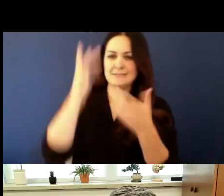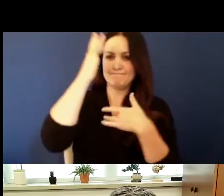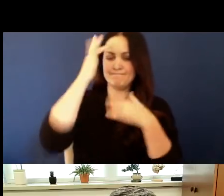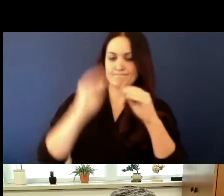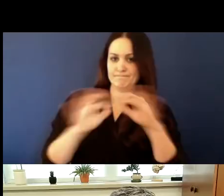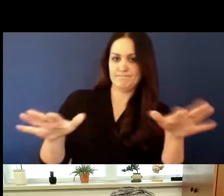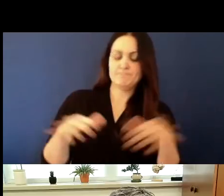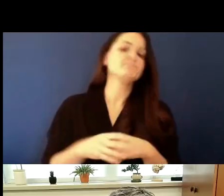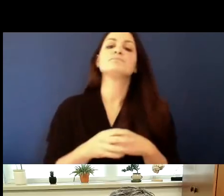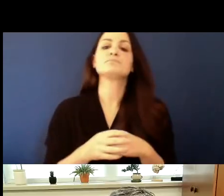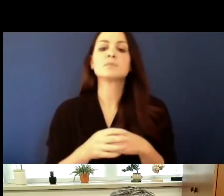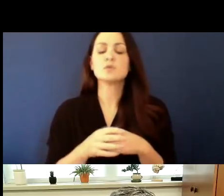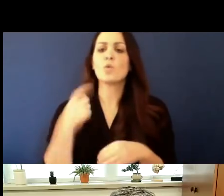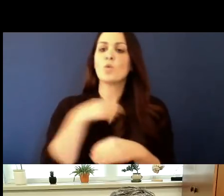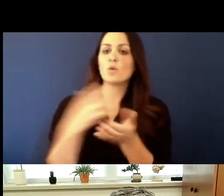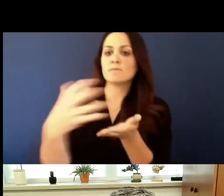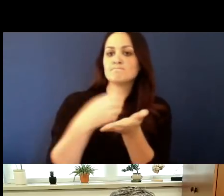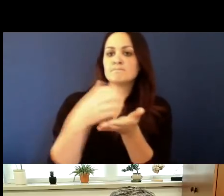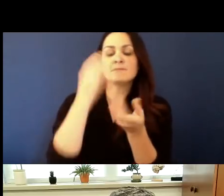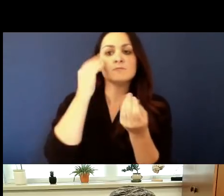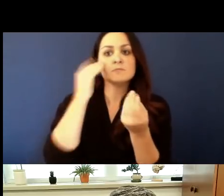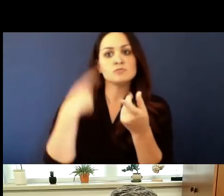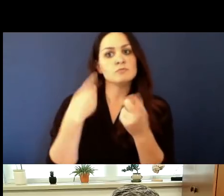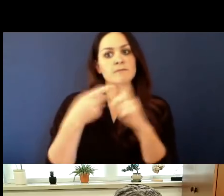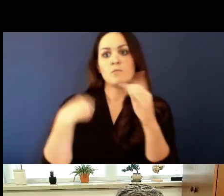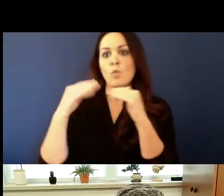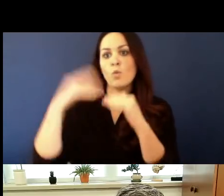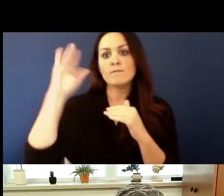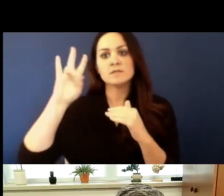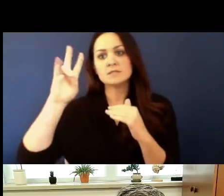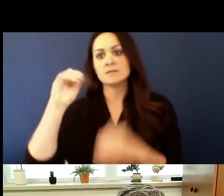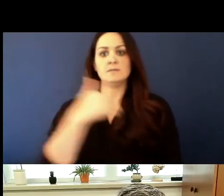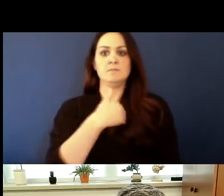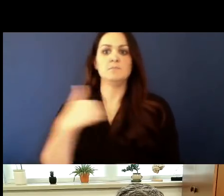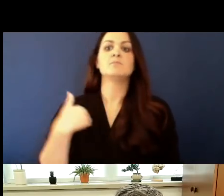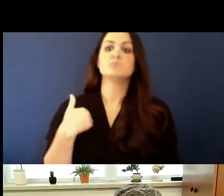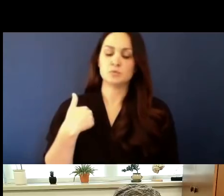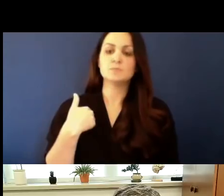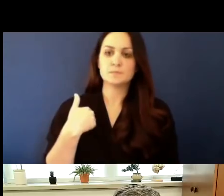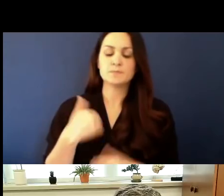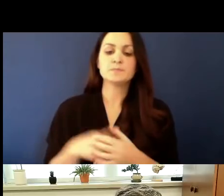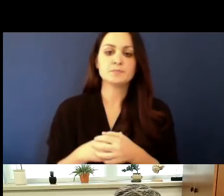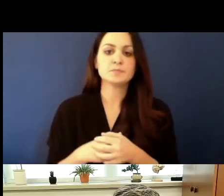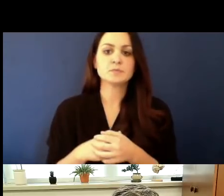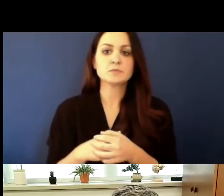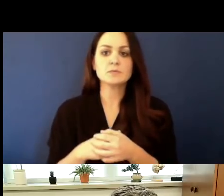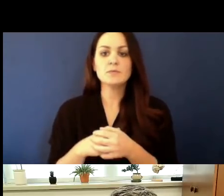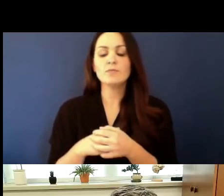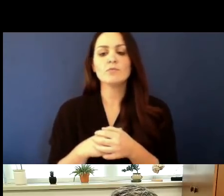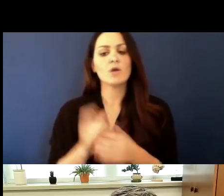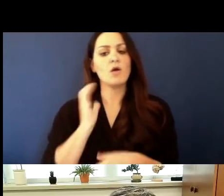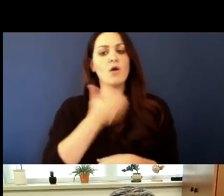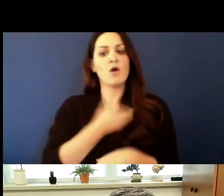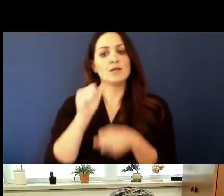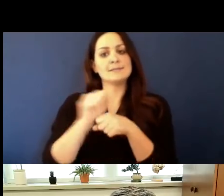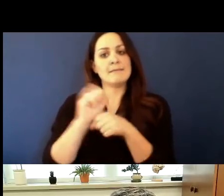groups gathered information from over 70 members across job families. The task force then identified